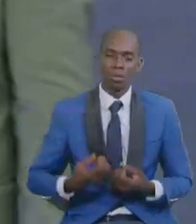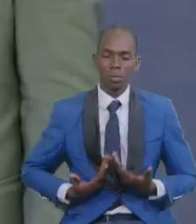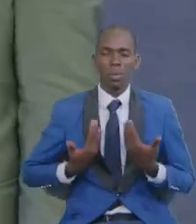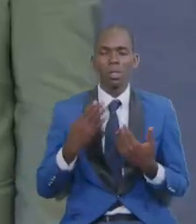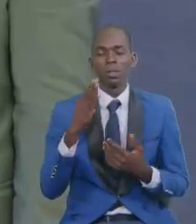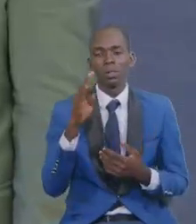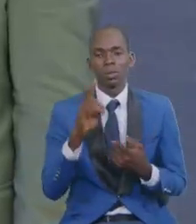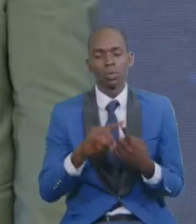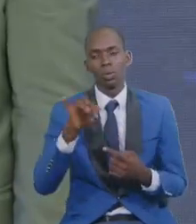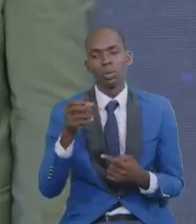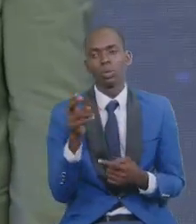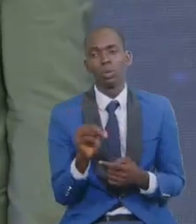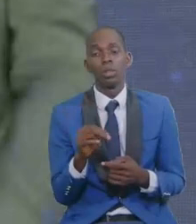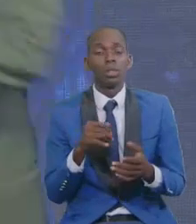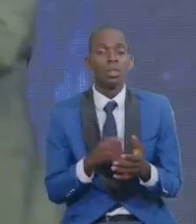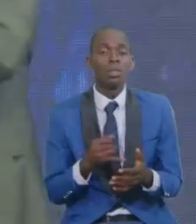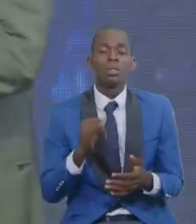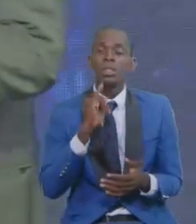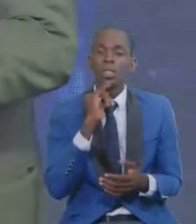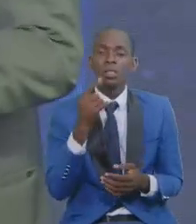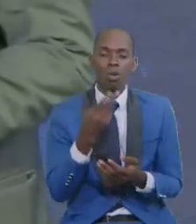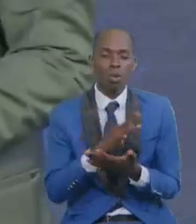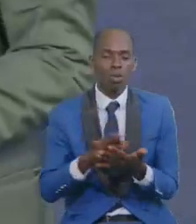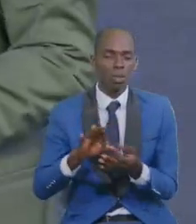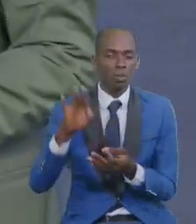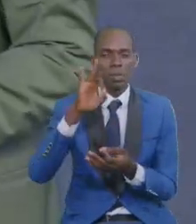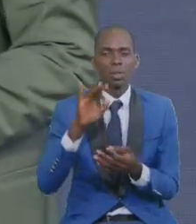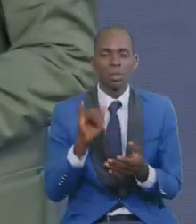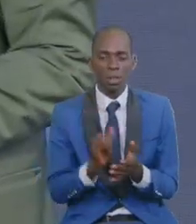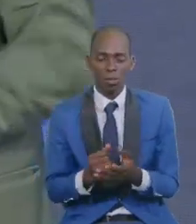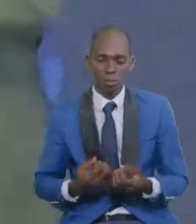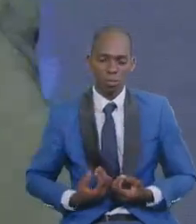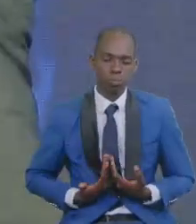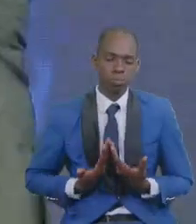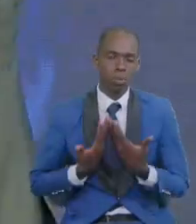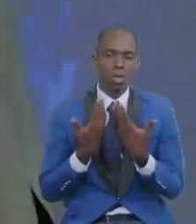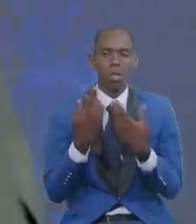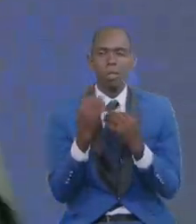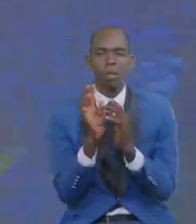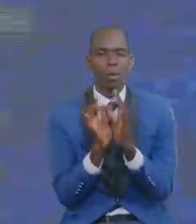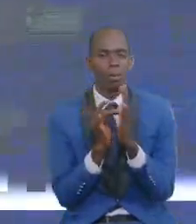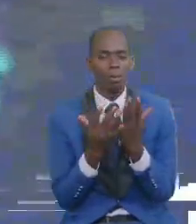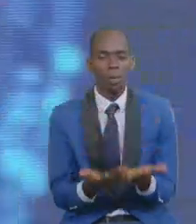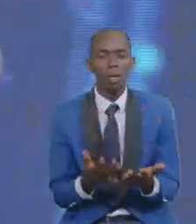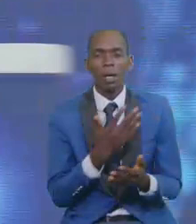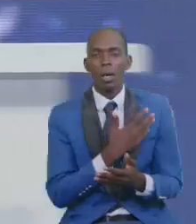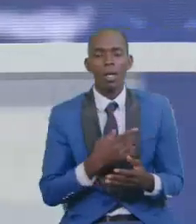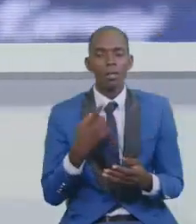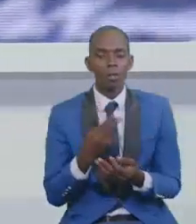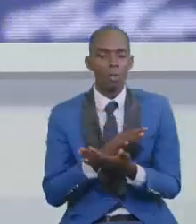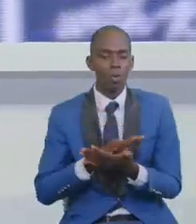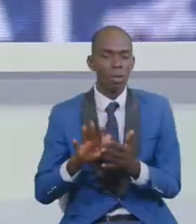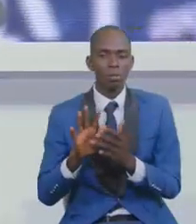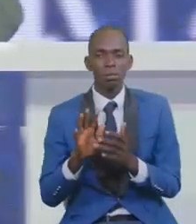It's the Holy Ghost that inspired the Bible. And the only ghost that inspired the